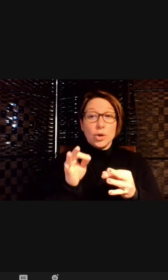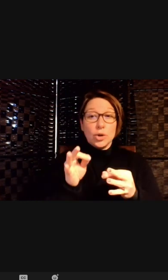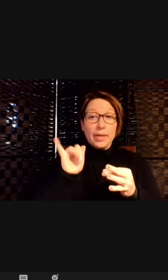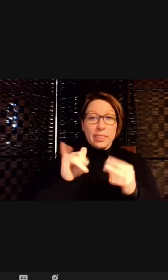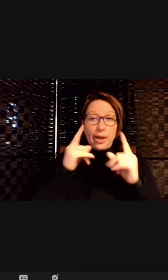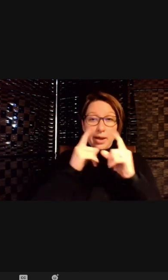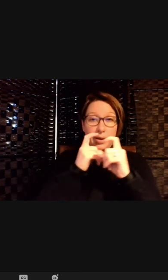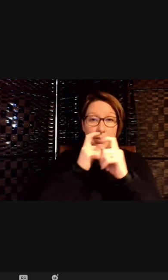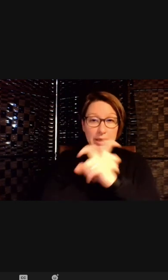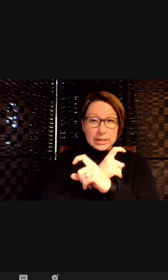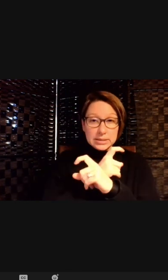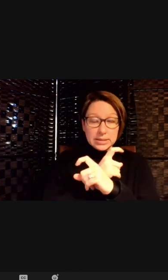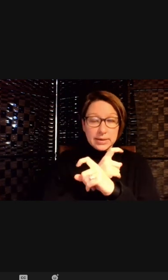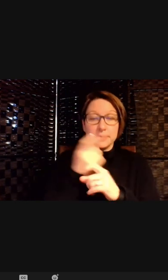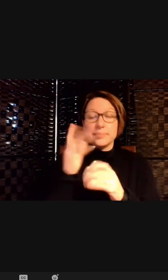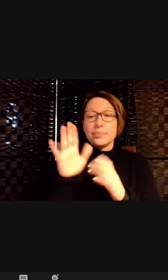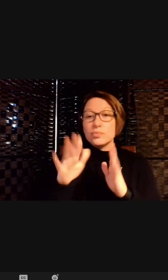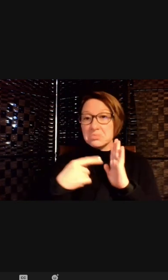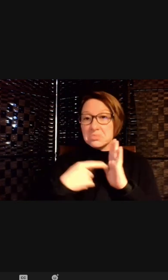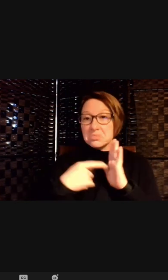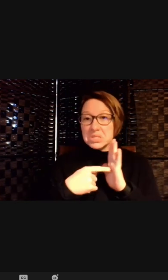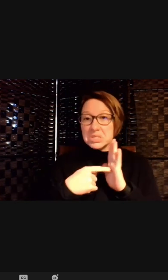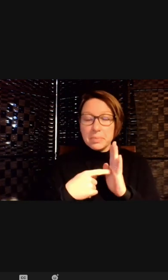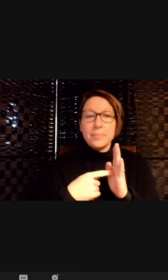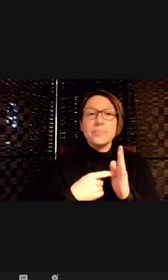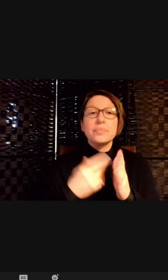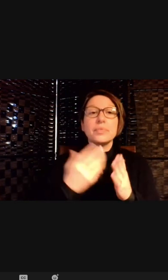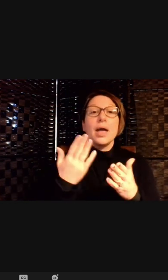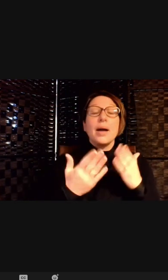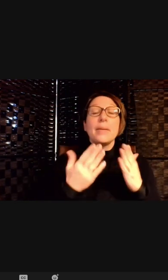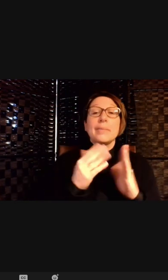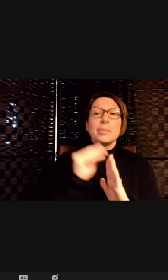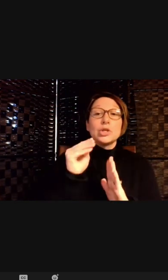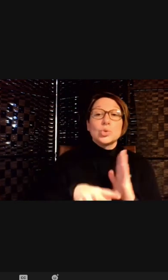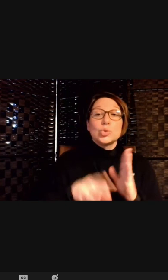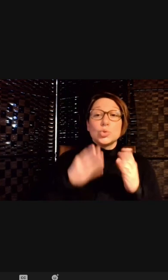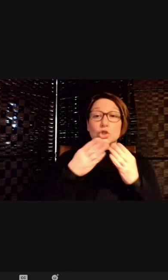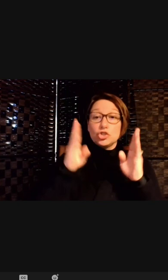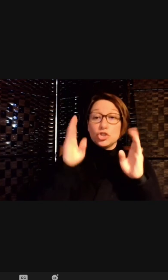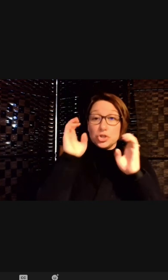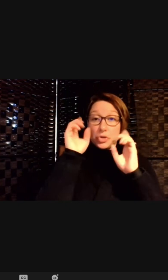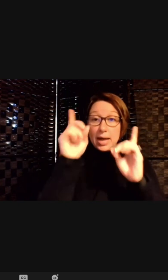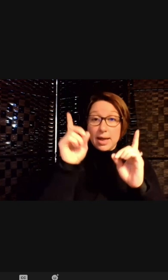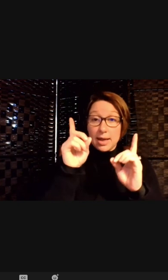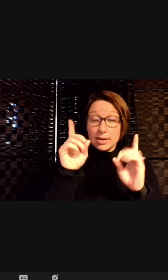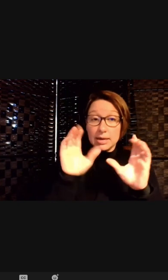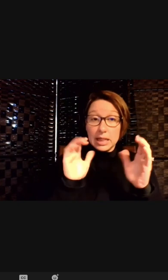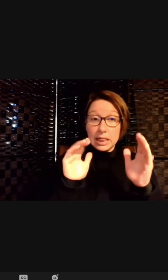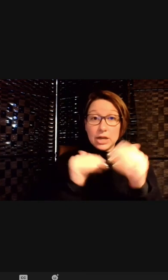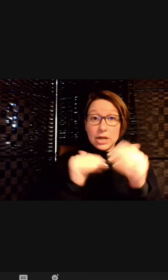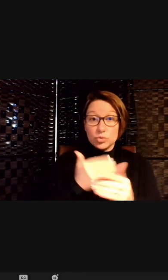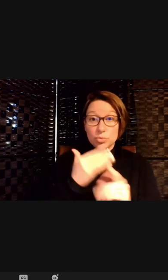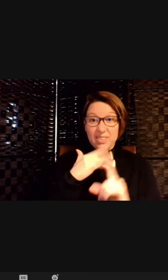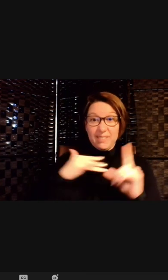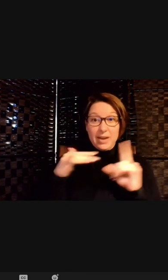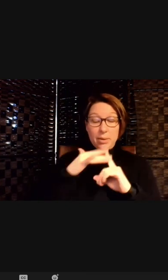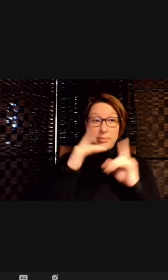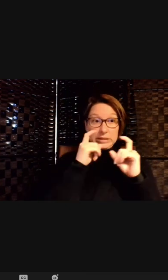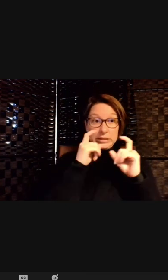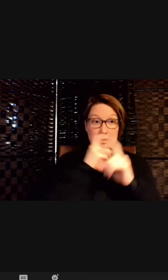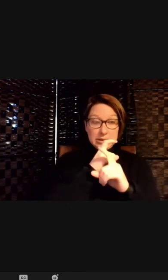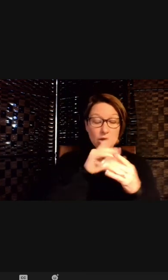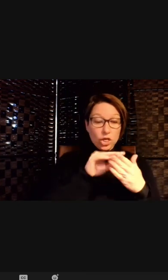And so, for example, you might find that a student in the general ed classroom, where the environment is more complex, the learner with